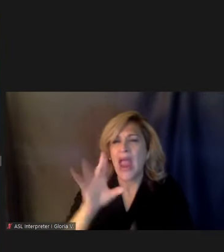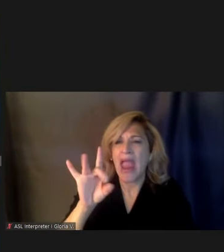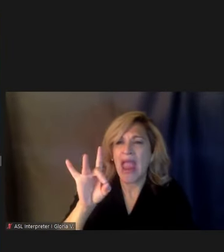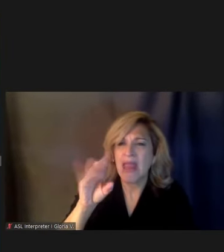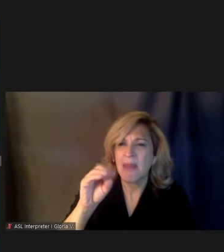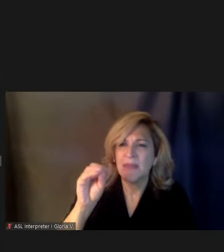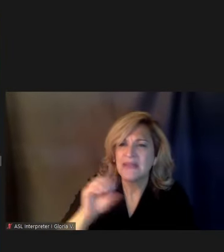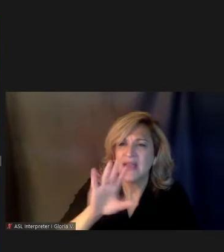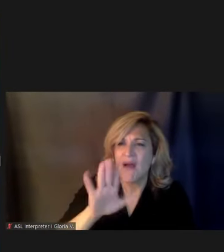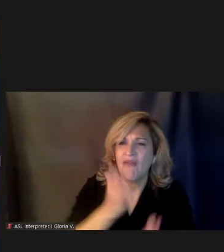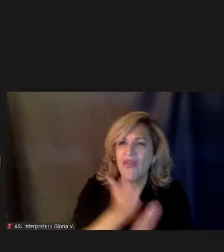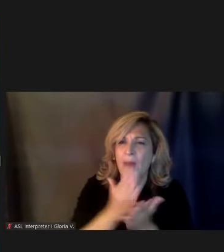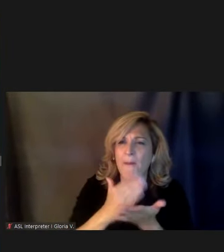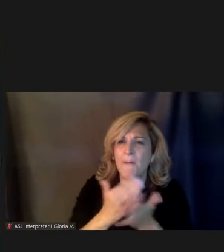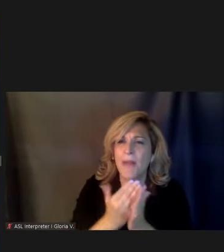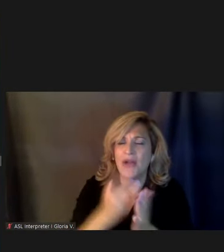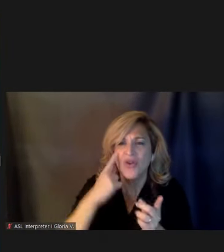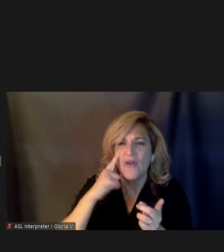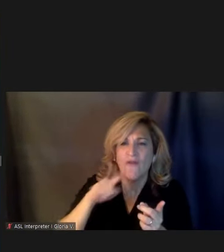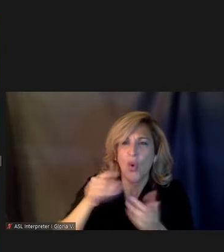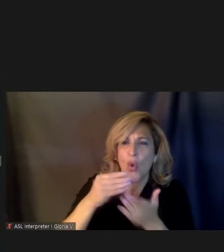budget. All right, thanks, everyone.